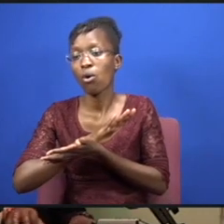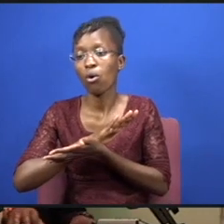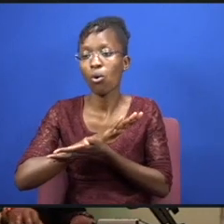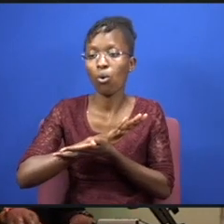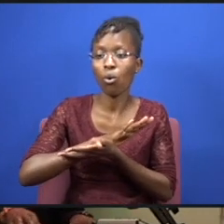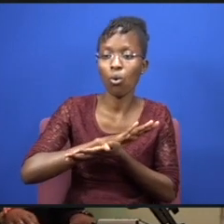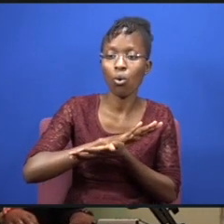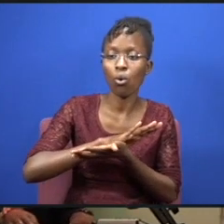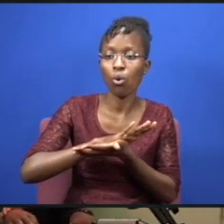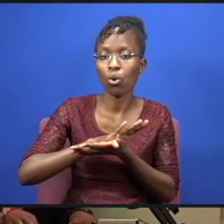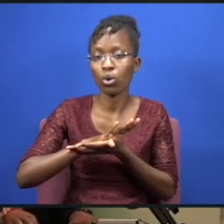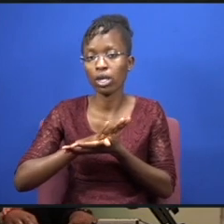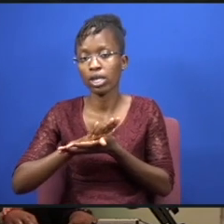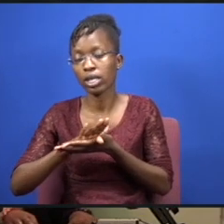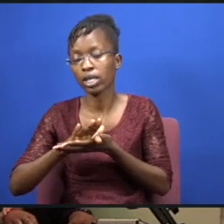You are holy.